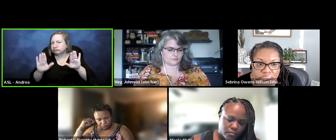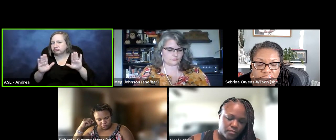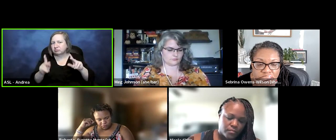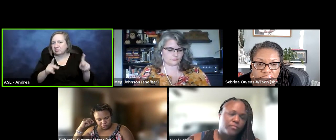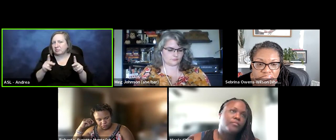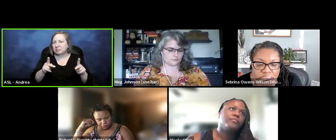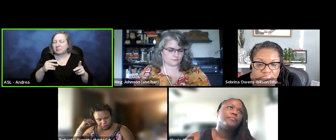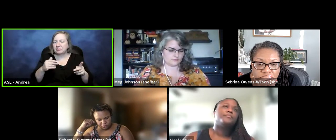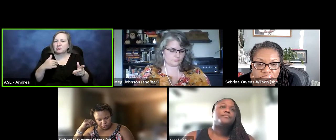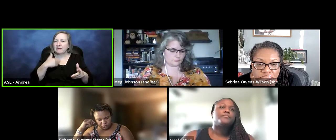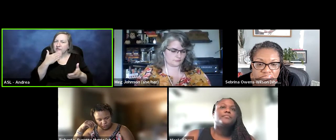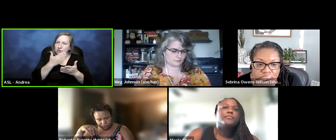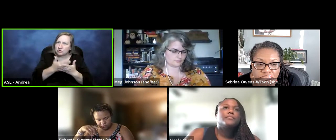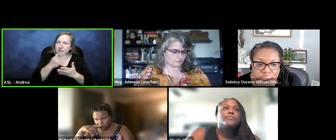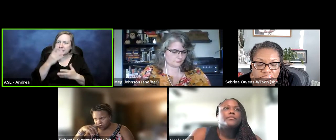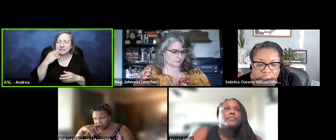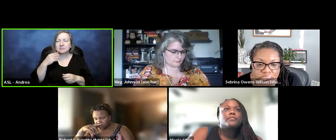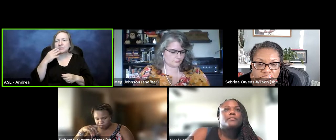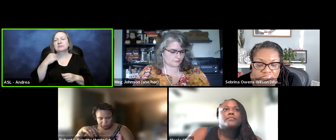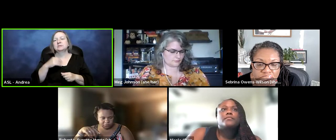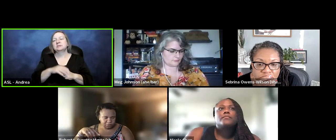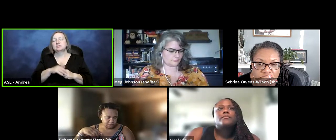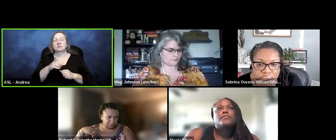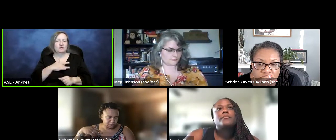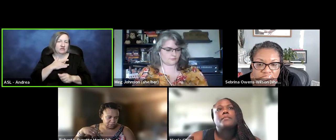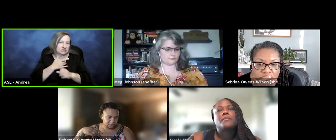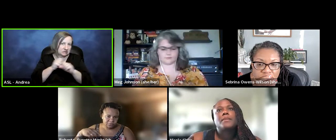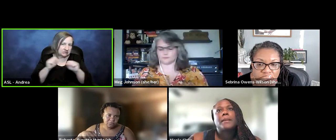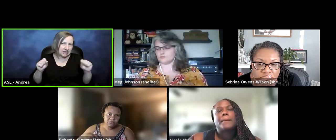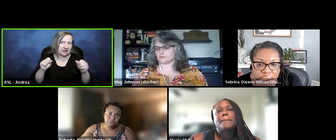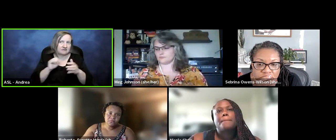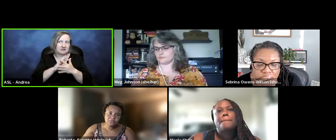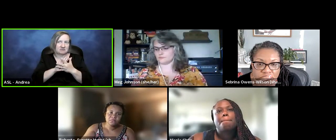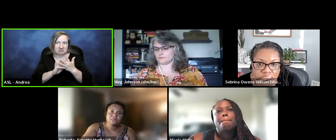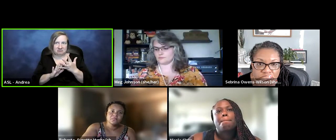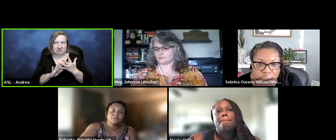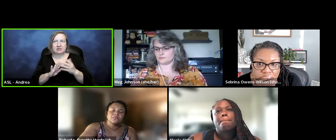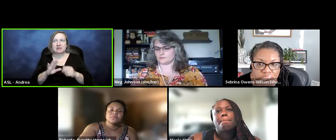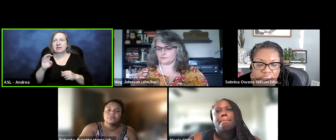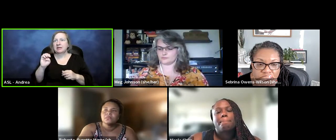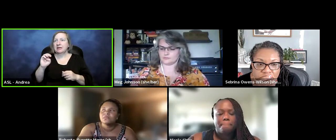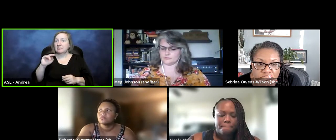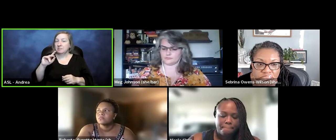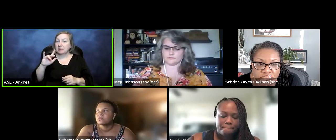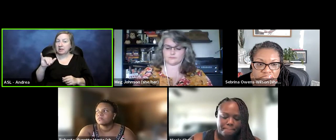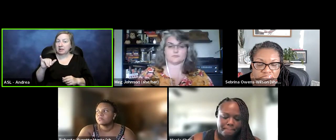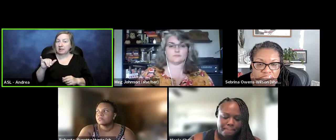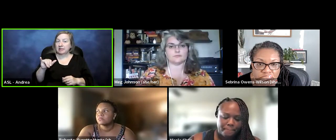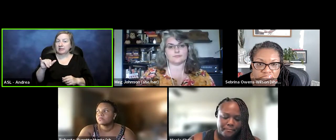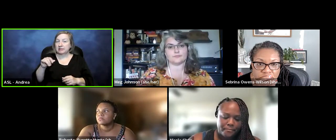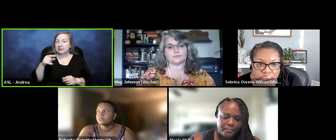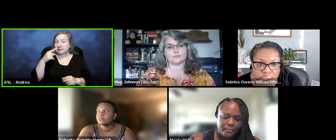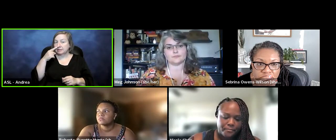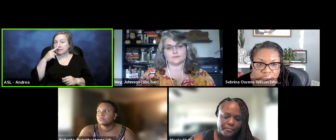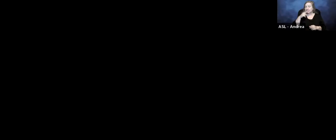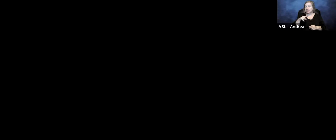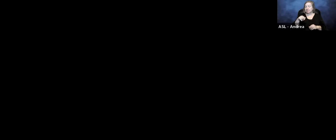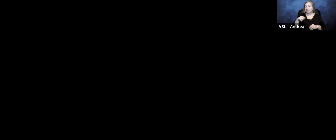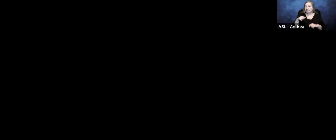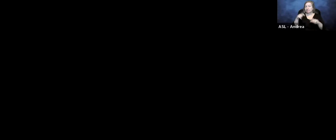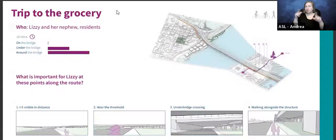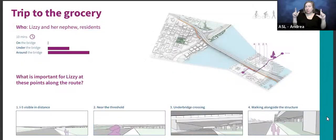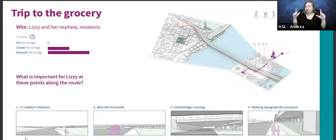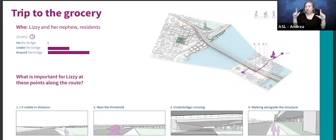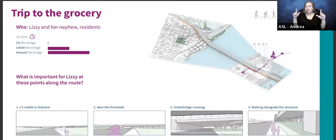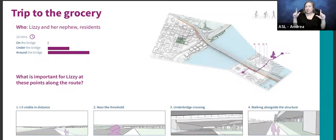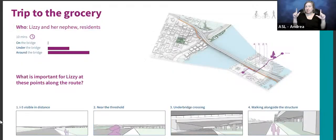good experience, to feel safe, etc. So Emily, would you bring up